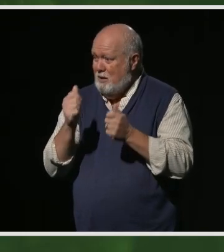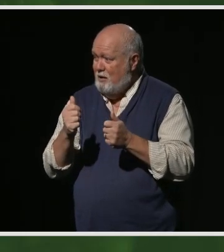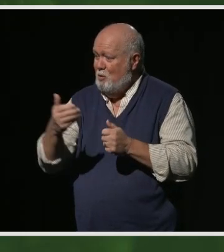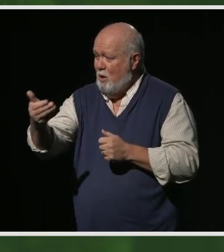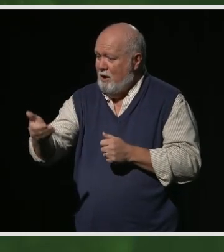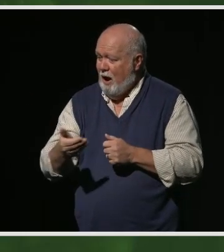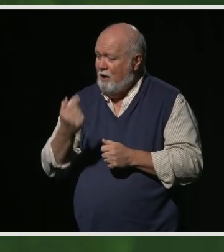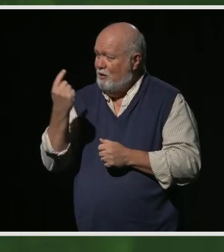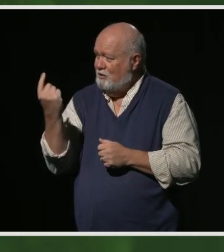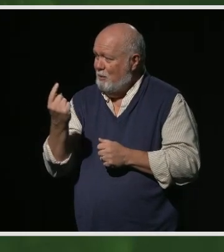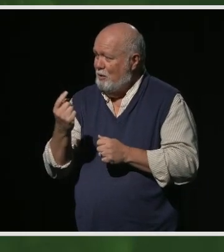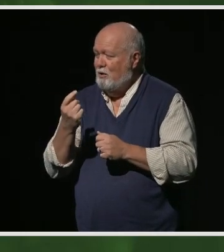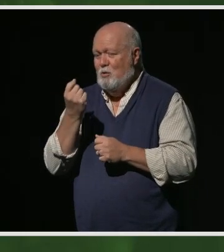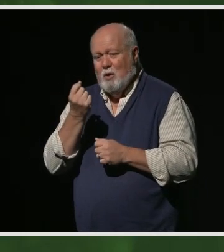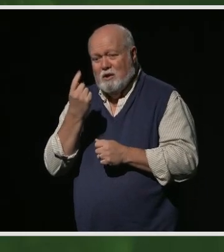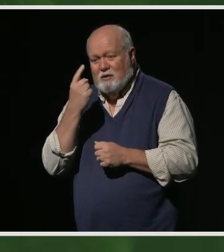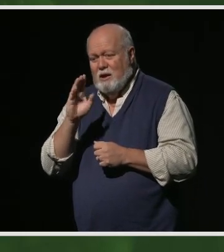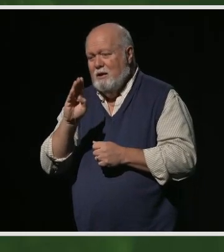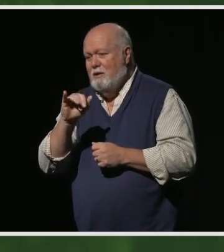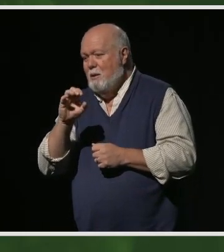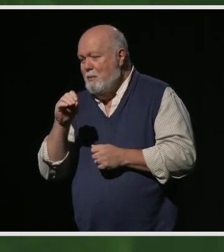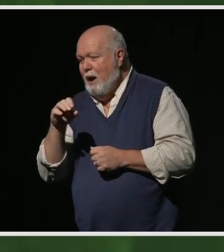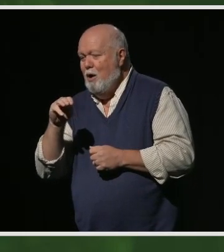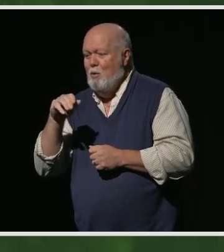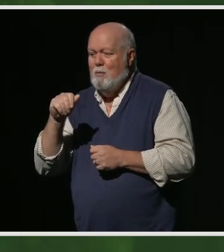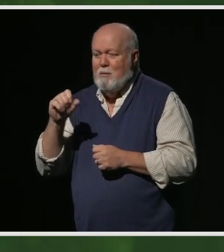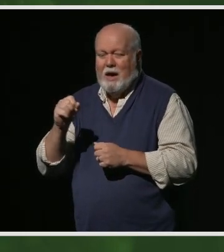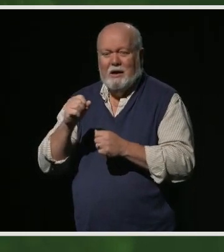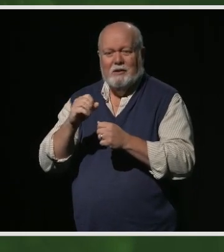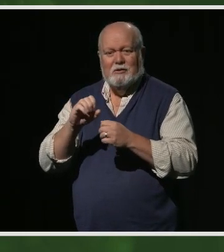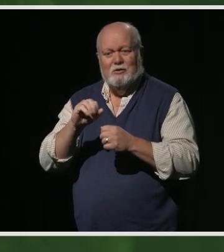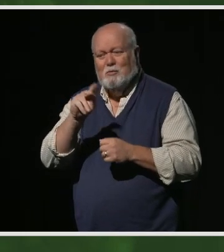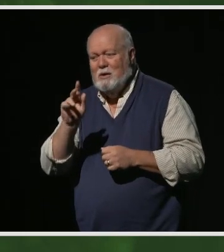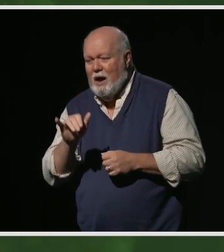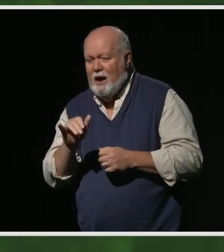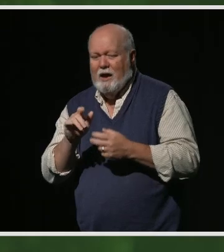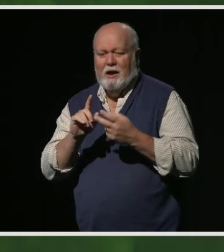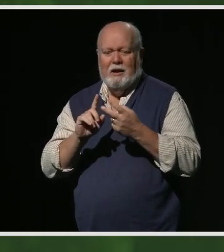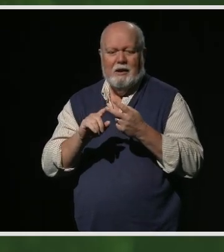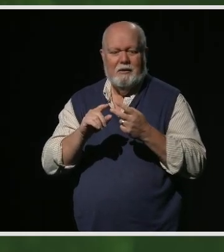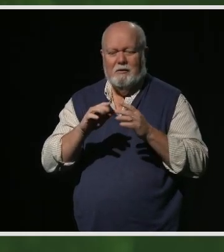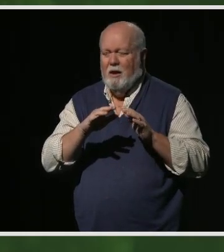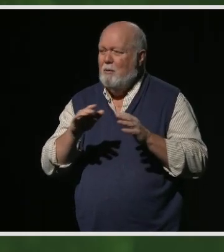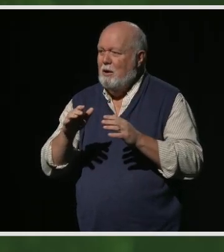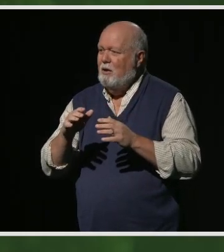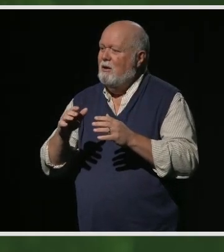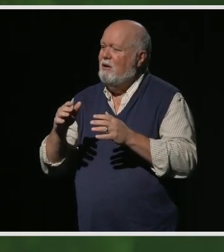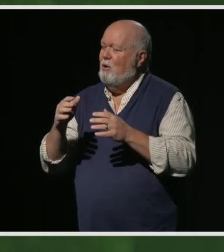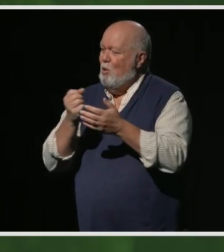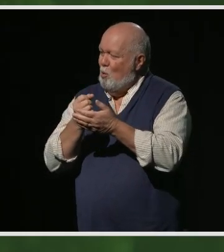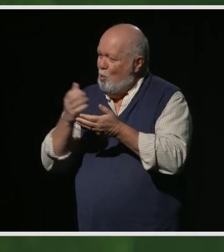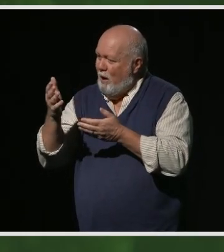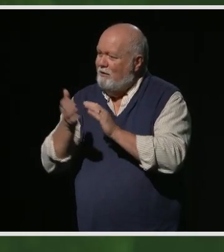go and understand the biomass supply, volumes, logistics. We're turning waste into value.